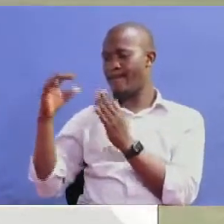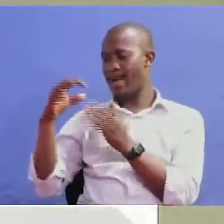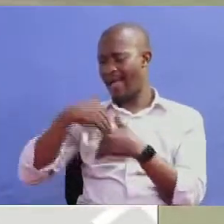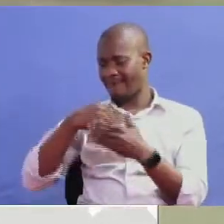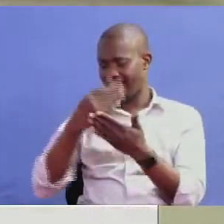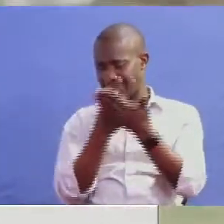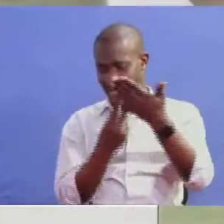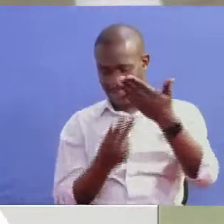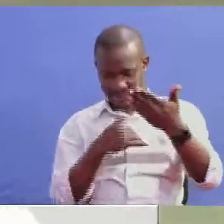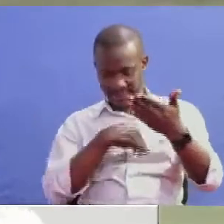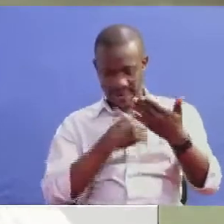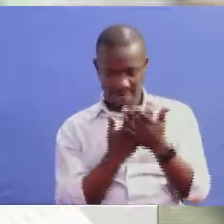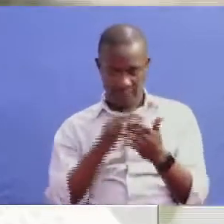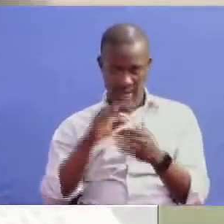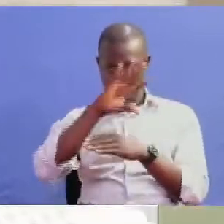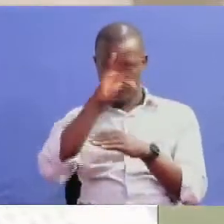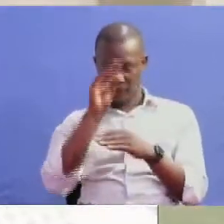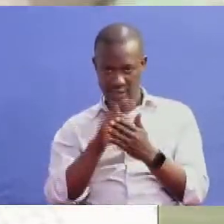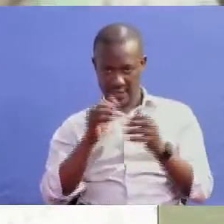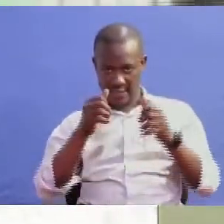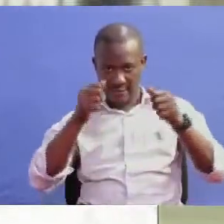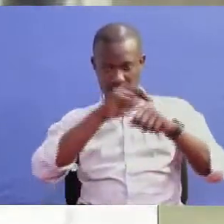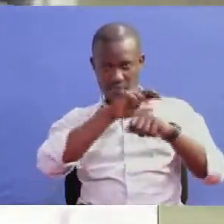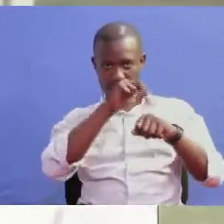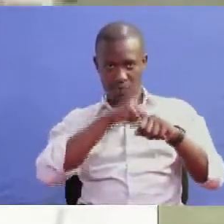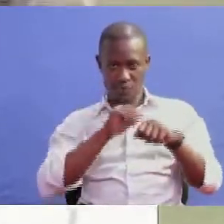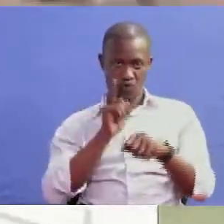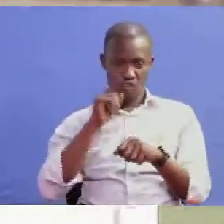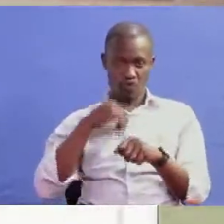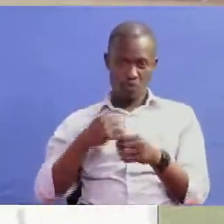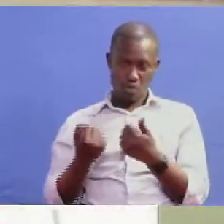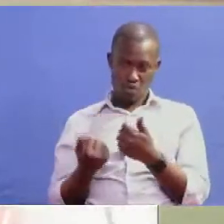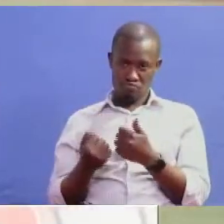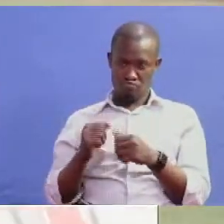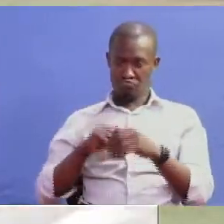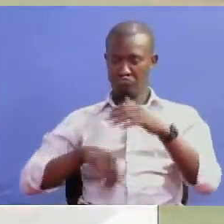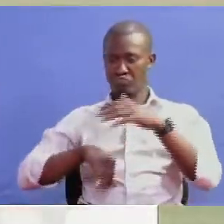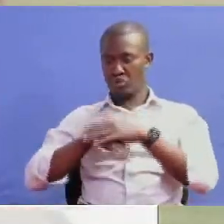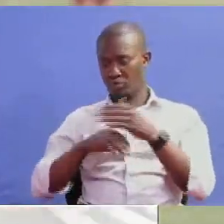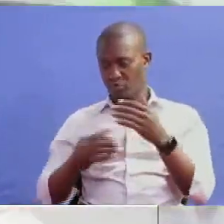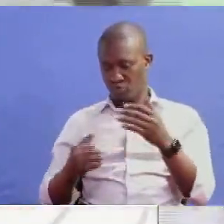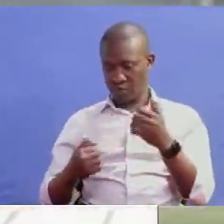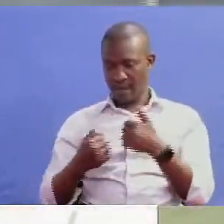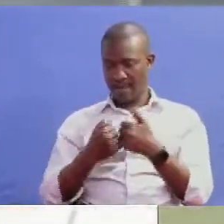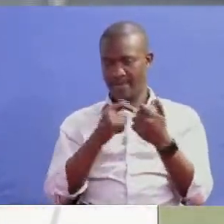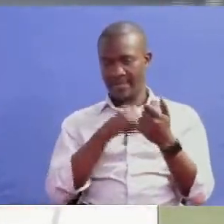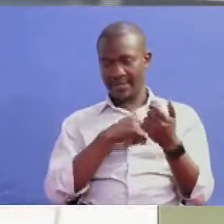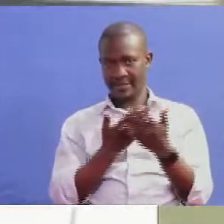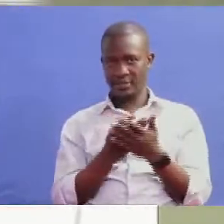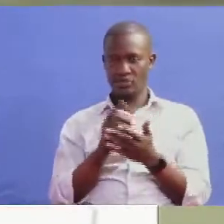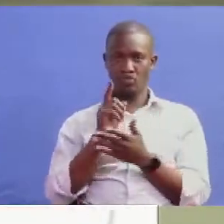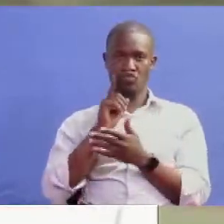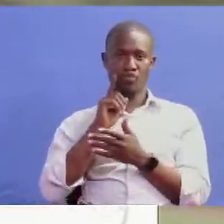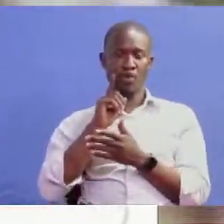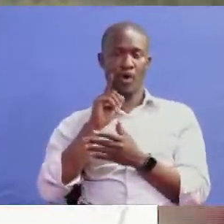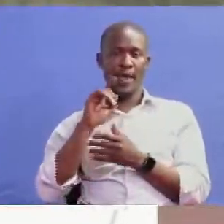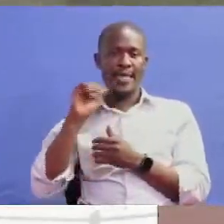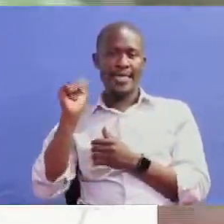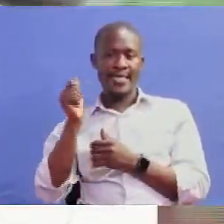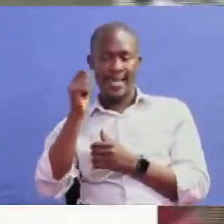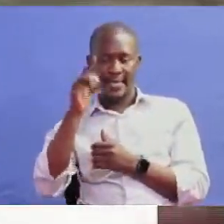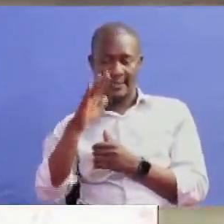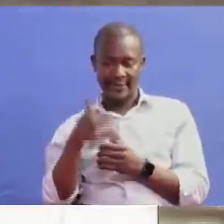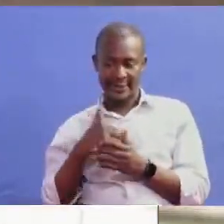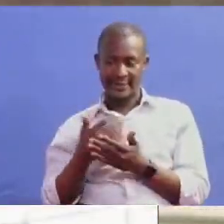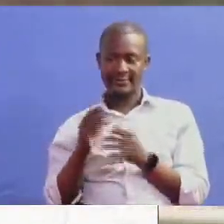2024 Women African Cup of Nations. Tomorrow's match will take place at the Nyayo National Stadium from 3 p.m. and entrance at the